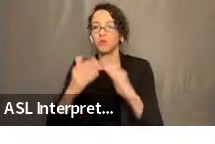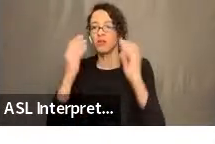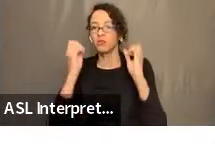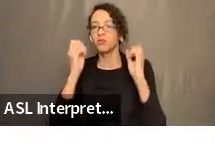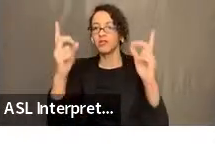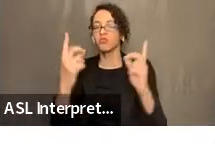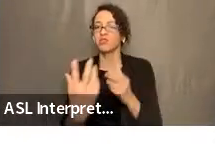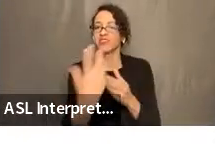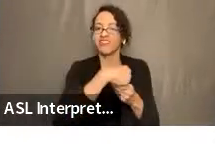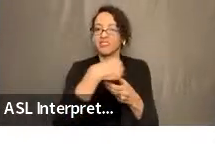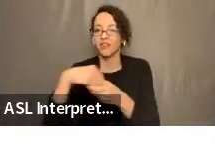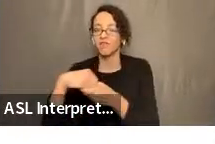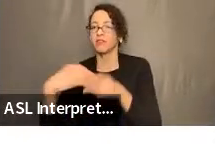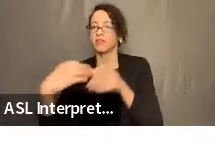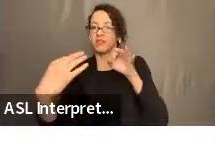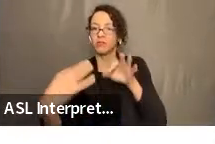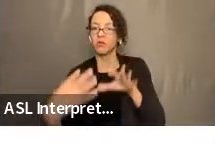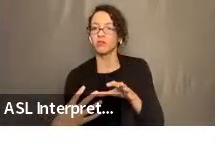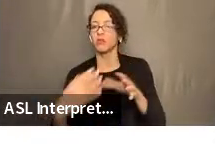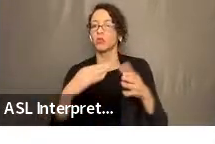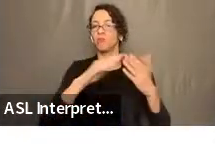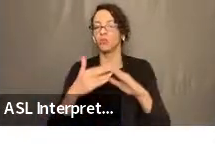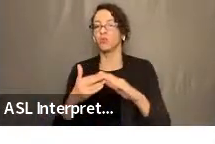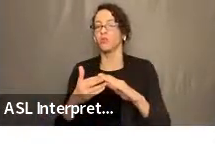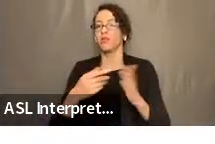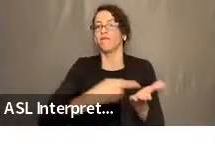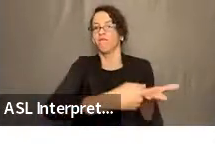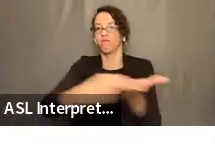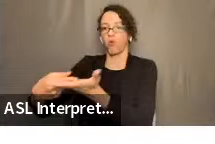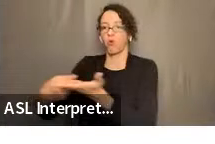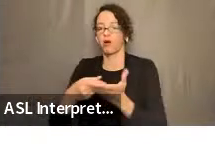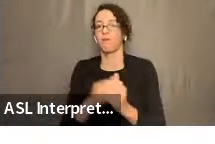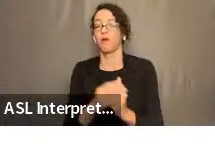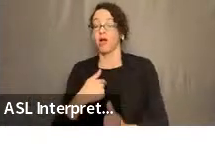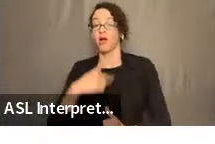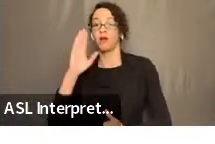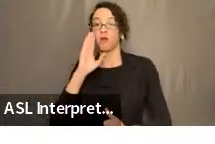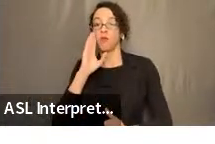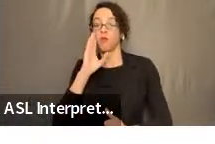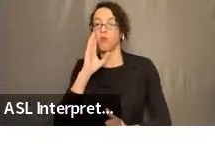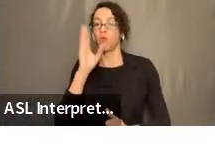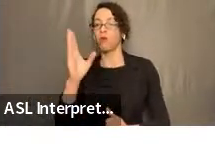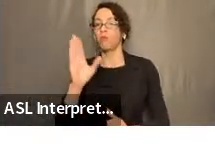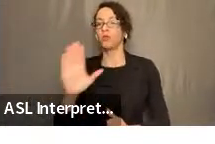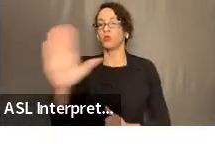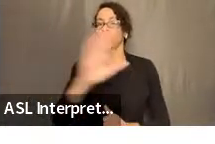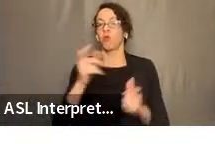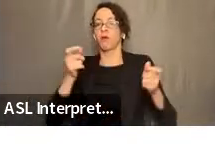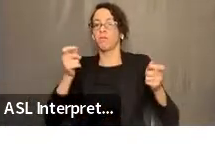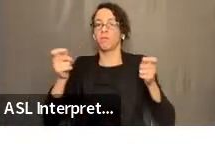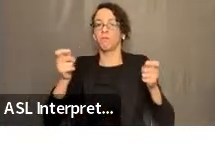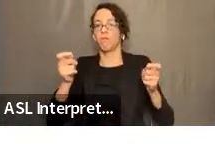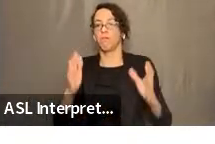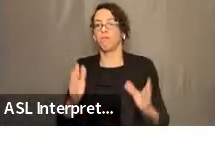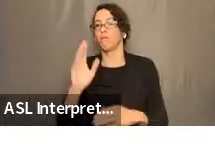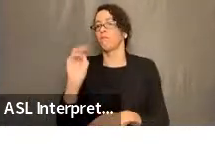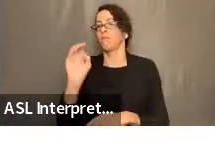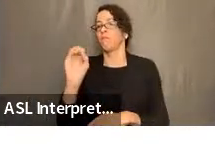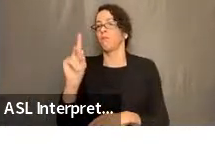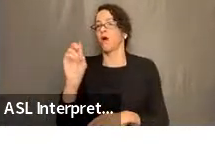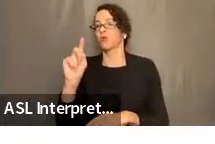Forum. I will be your moderator for today. My name is Tuweri Anderson, and I serve as